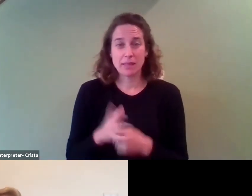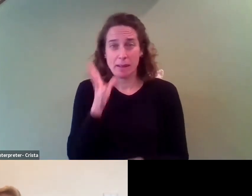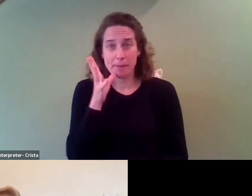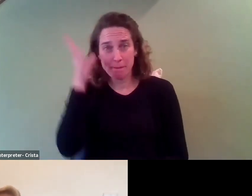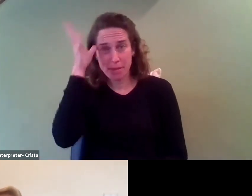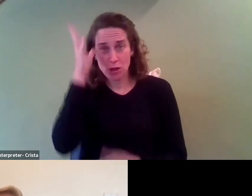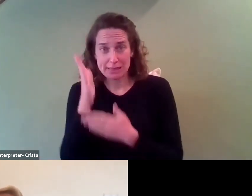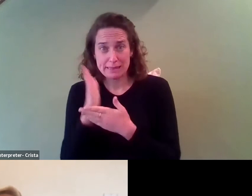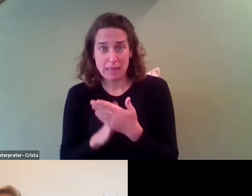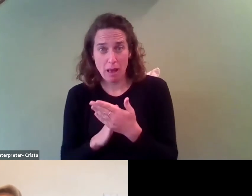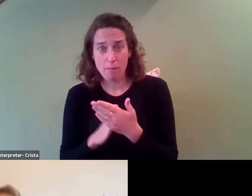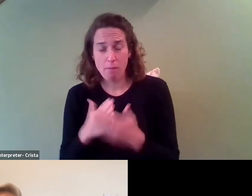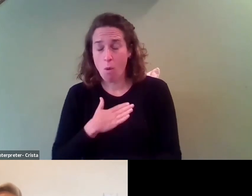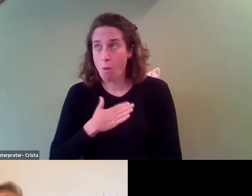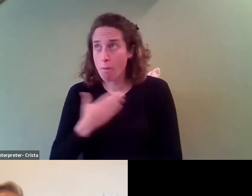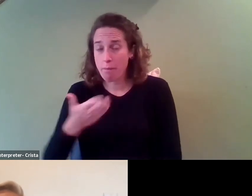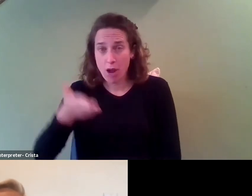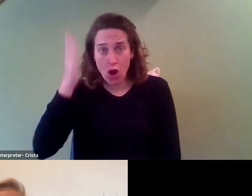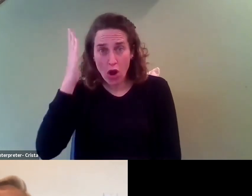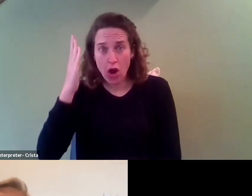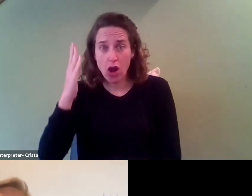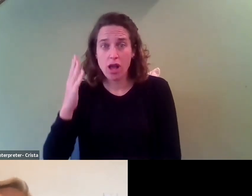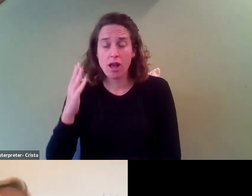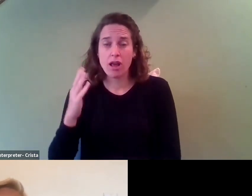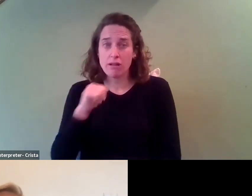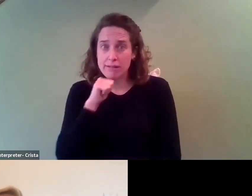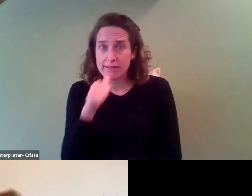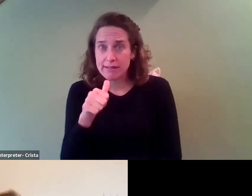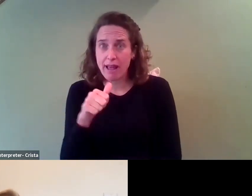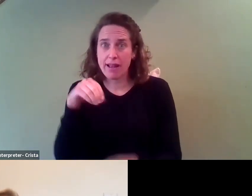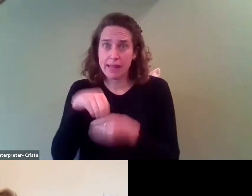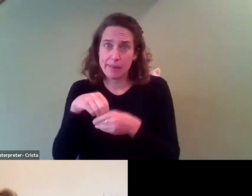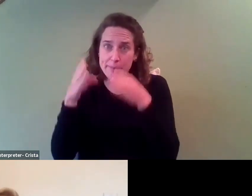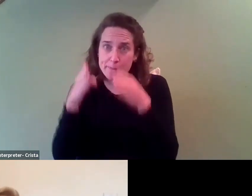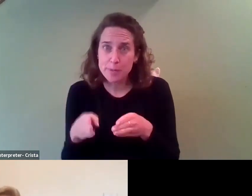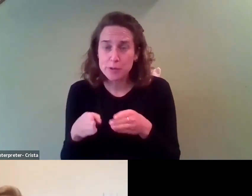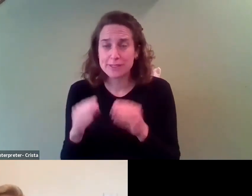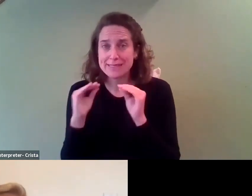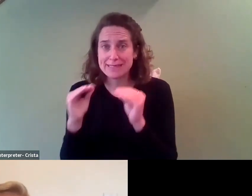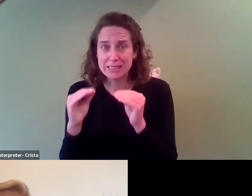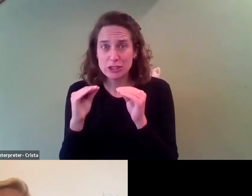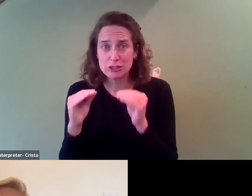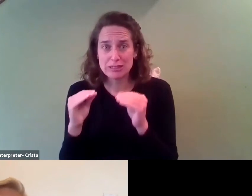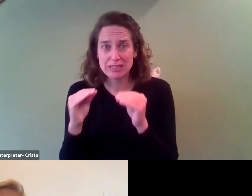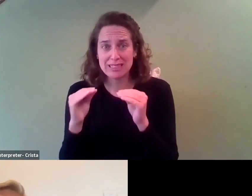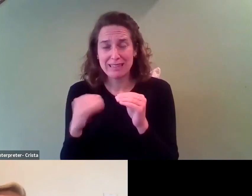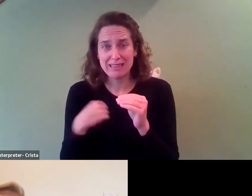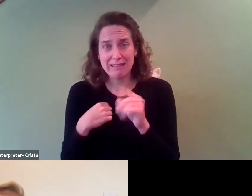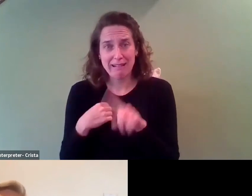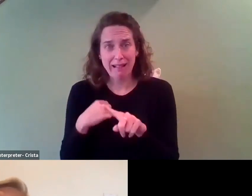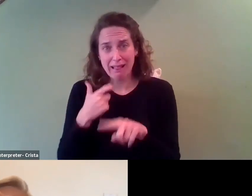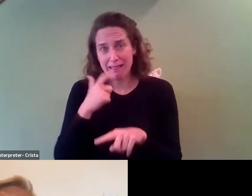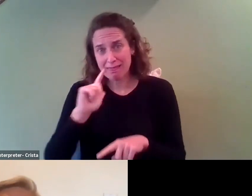God, my kids don't get enough synchronous teaching. This asynchronous stuff I don't understand, and I